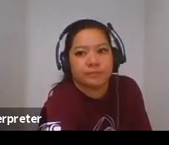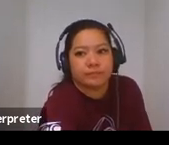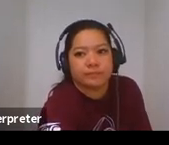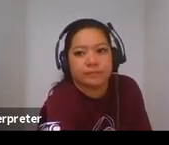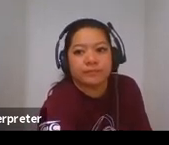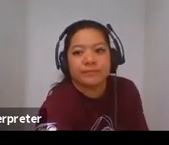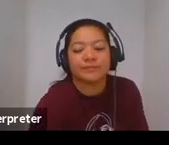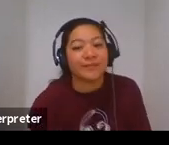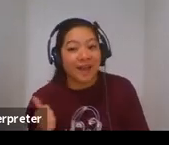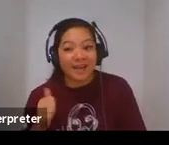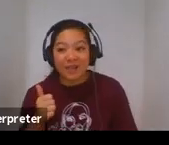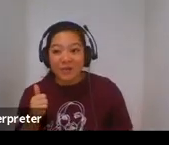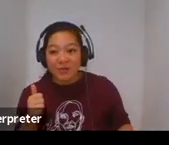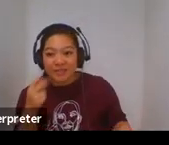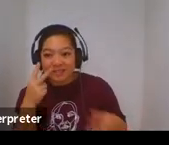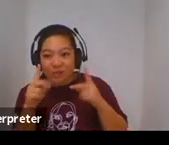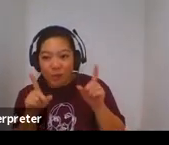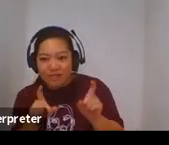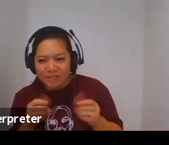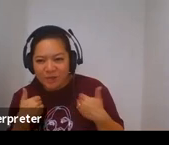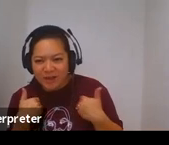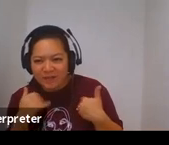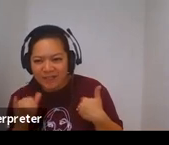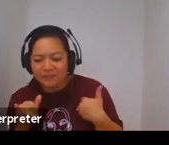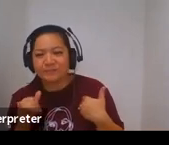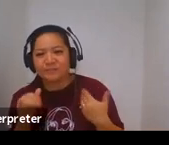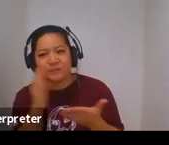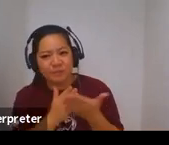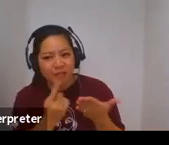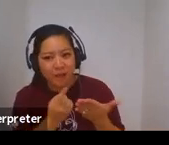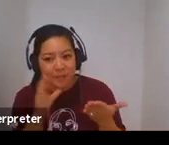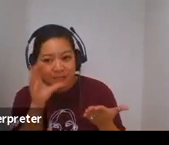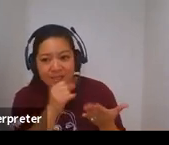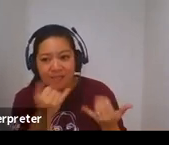Any other, Shelby, did you see any other pieces I'm missing?